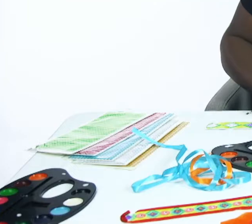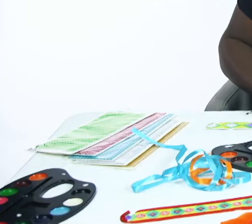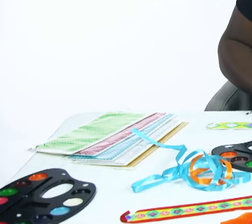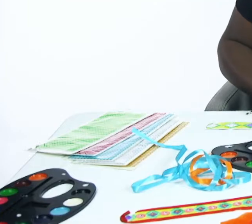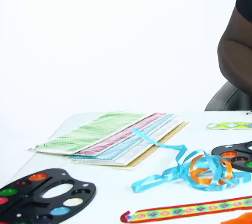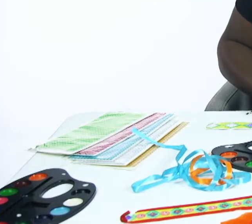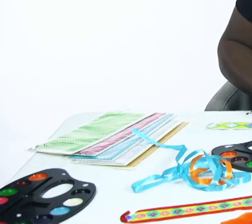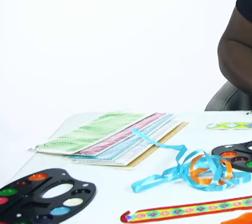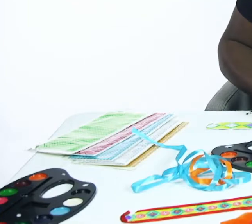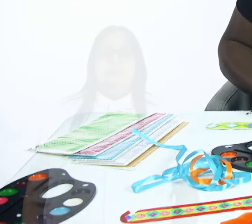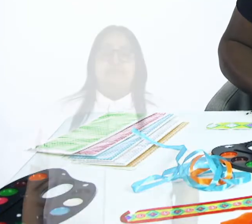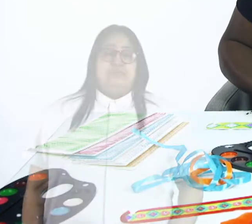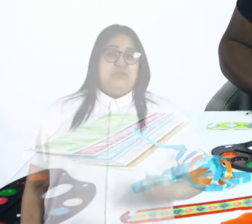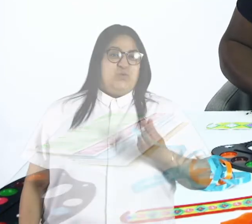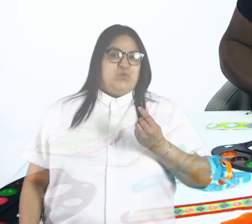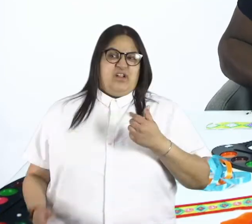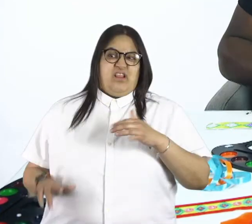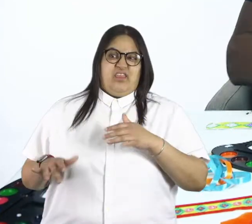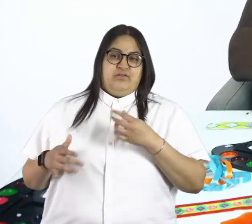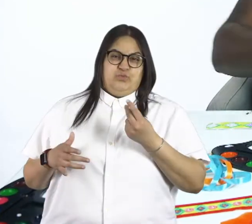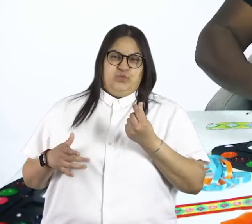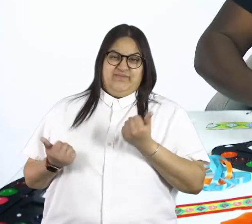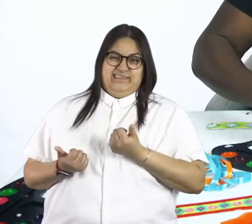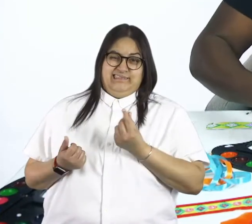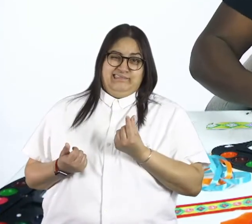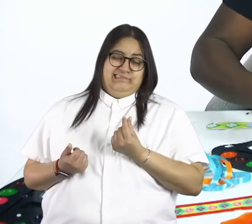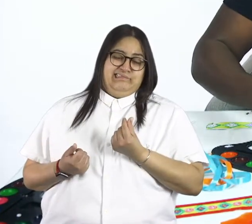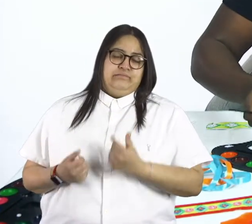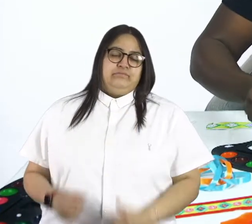Okay, we're almost there in terms of color.